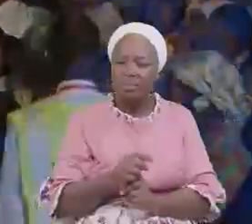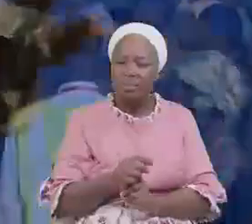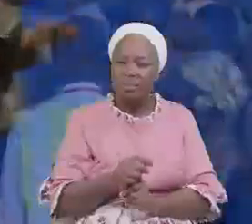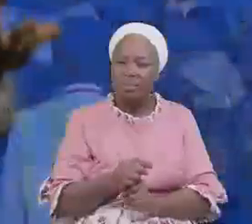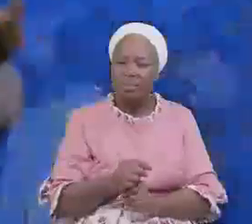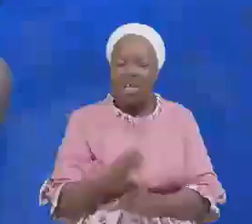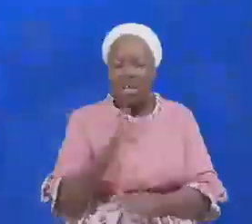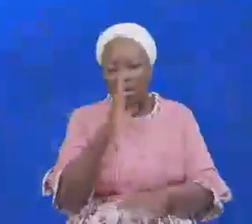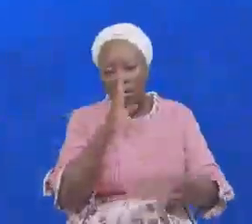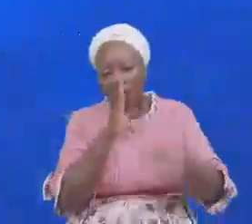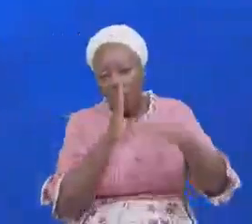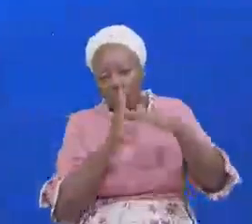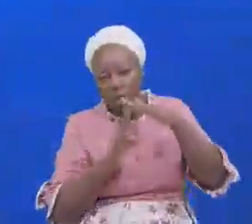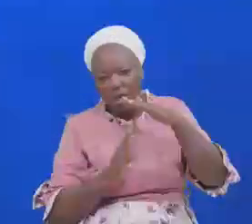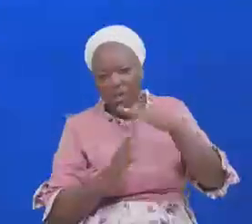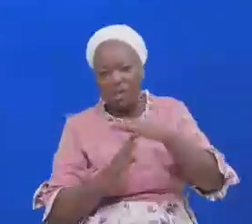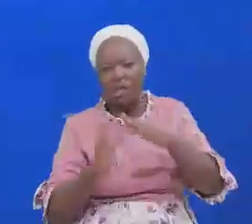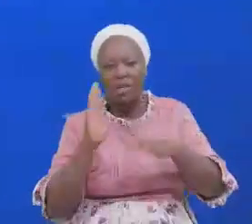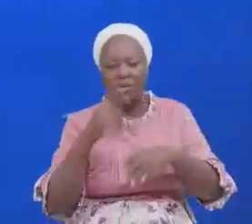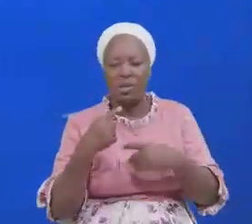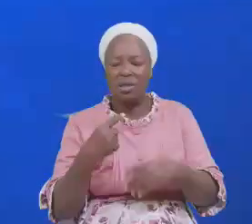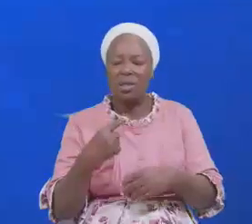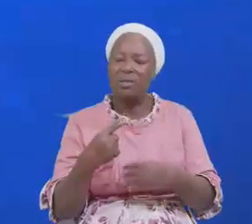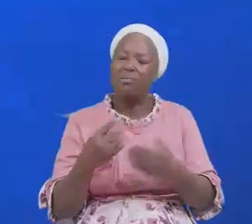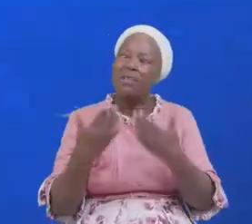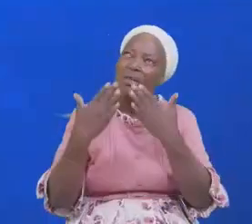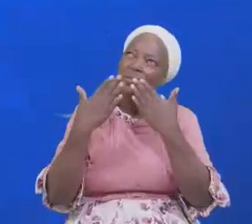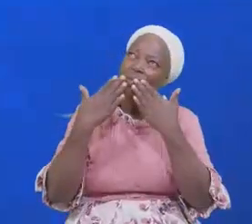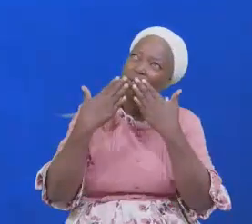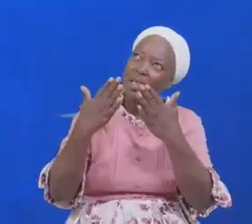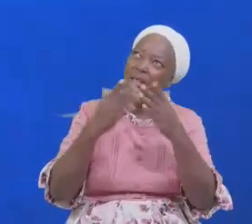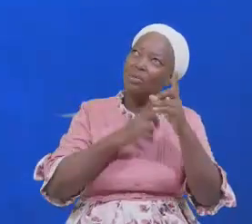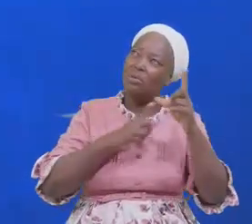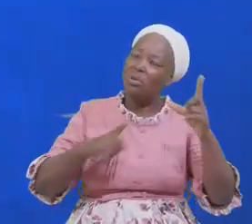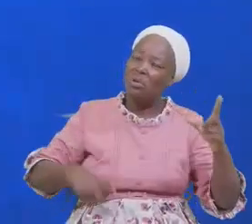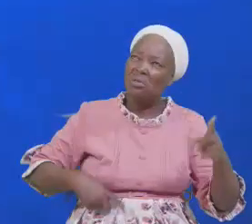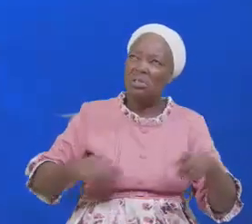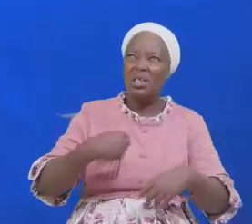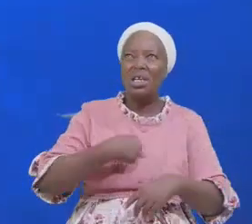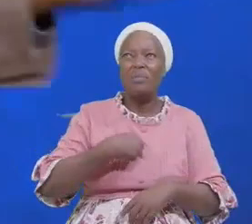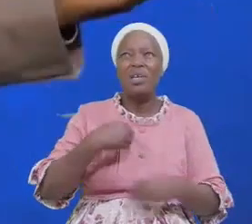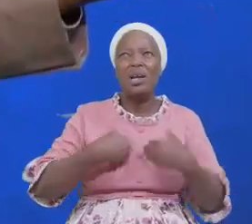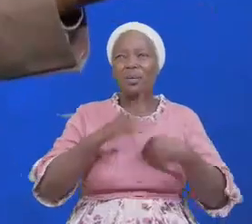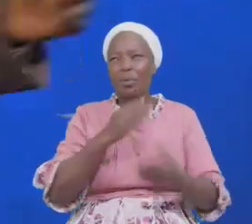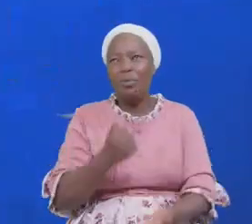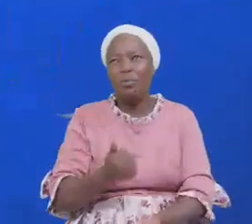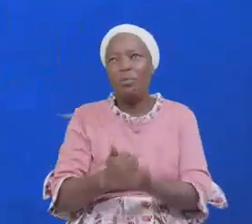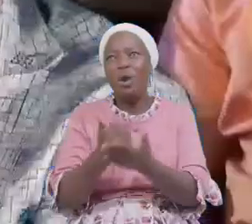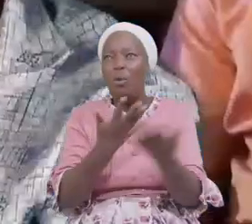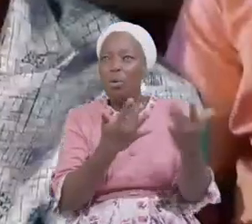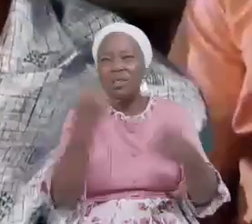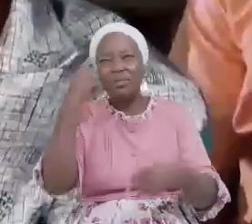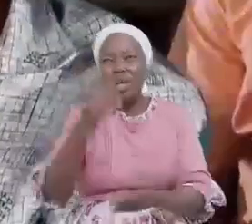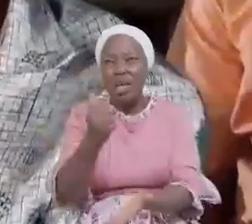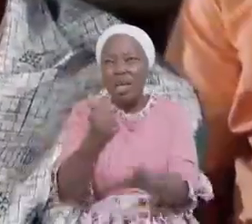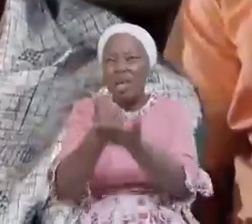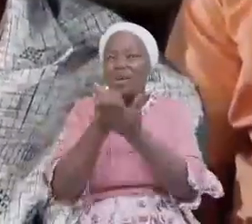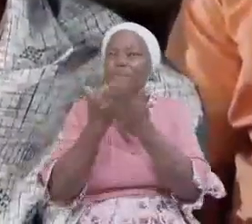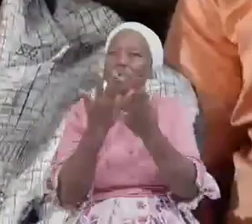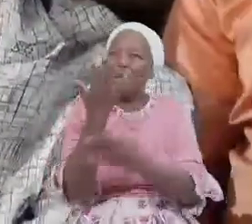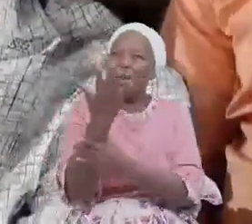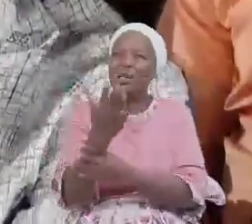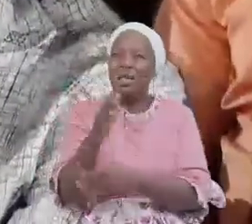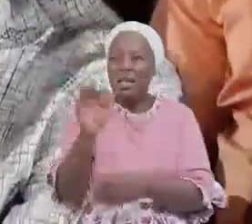Humility will say, thank you, Lord. I've been waiting for a helping hand. Here am I. Help me.